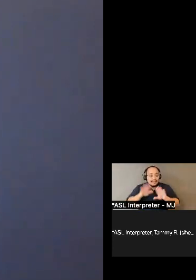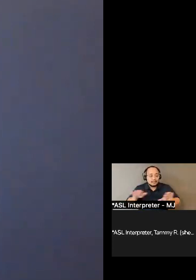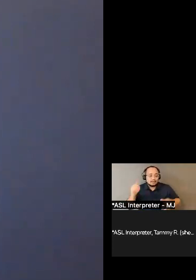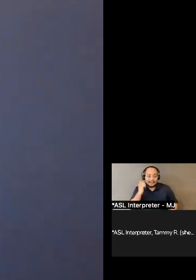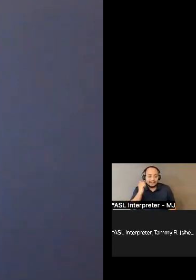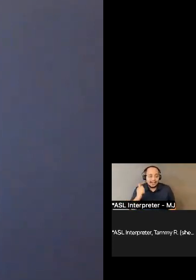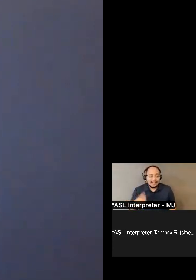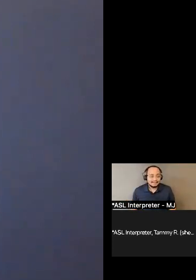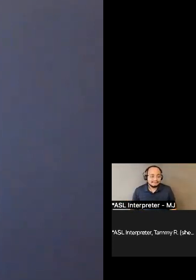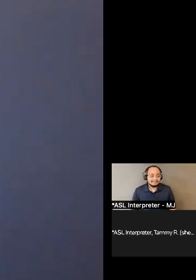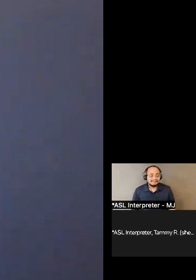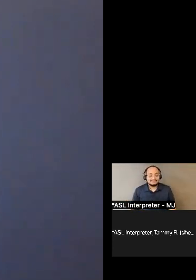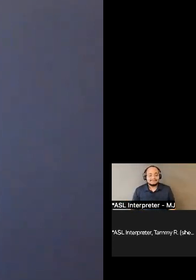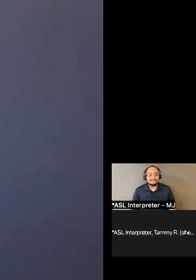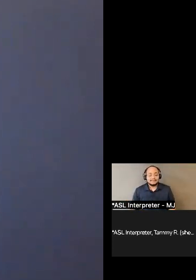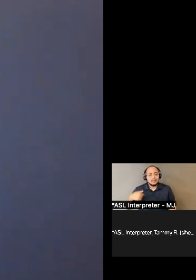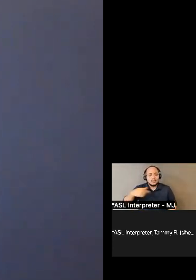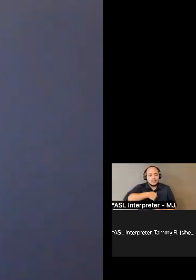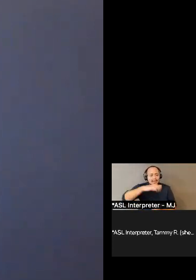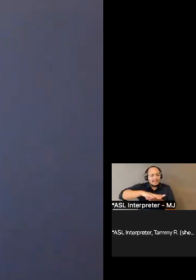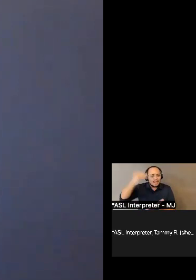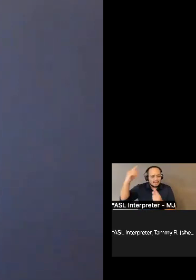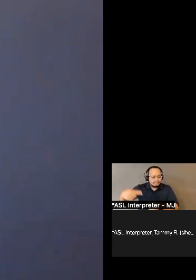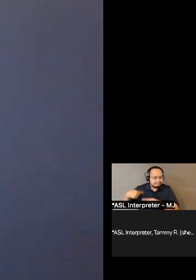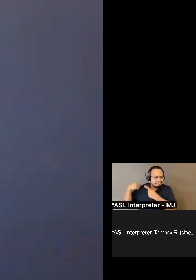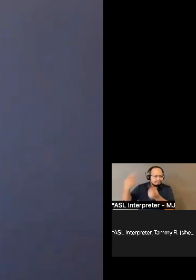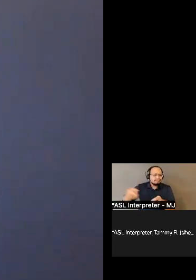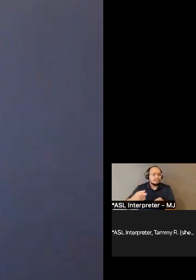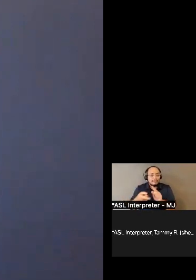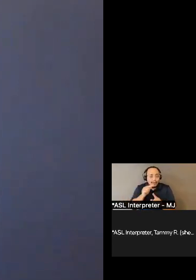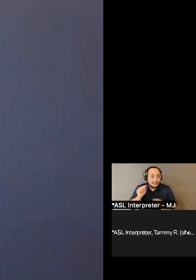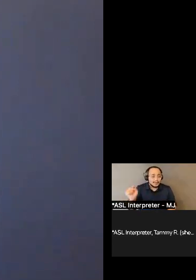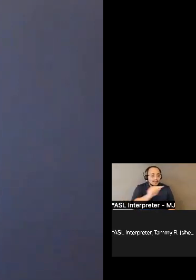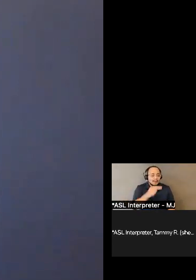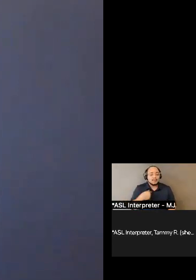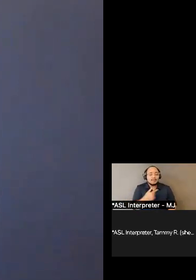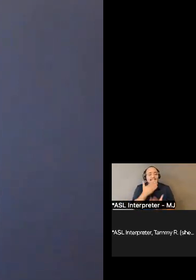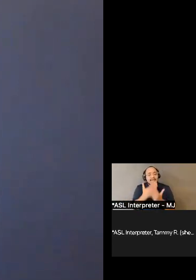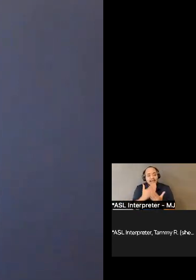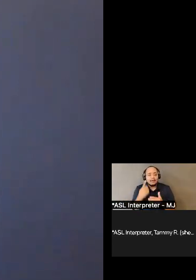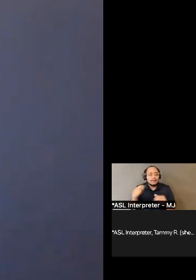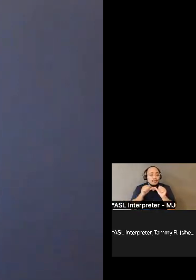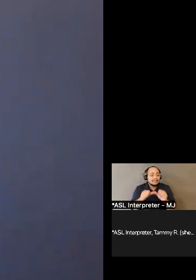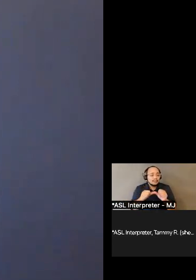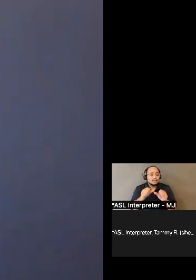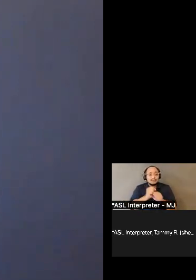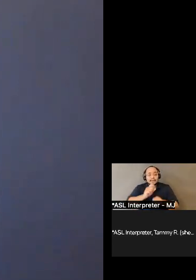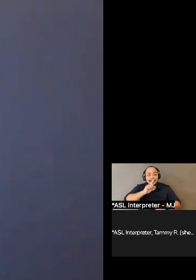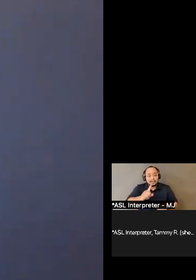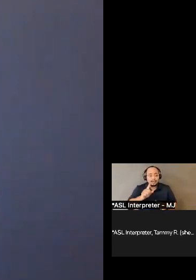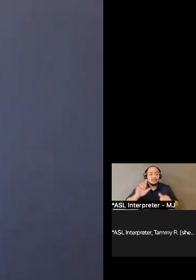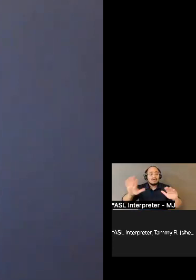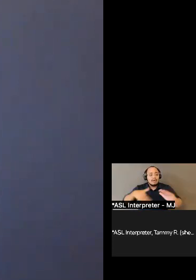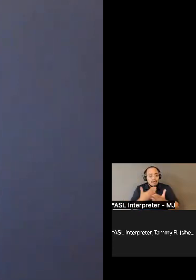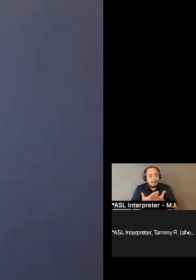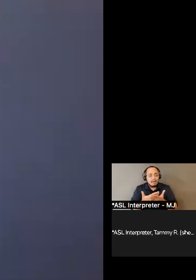day. We have learned so much from all of you, and we thank you for continuing to ensure that